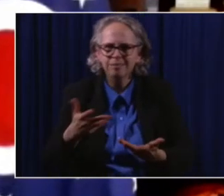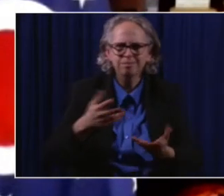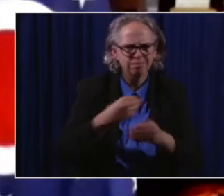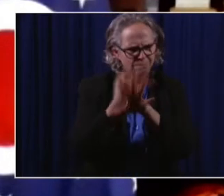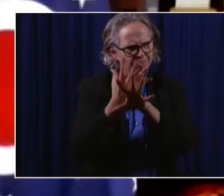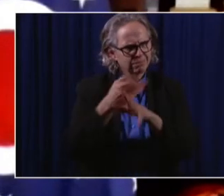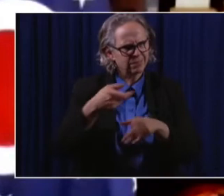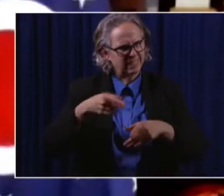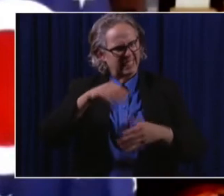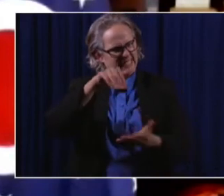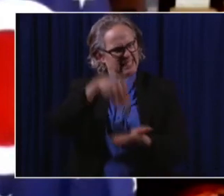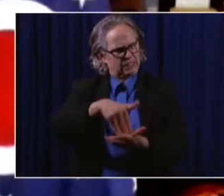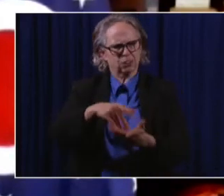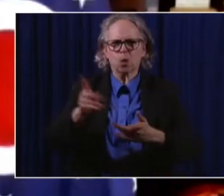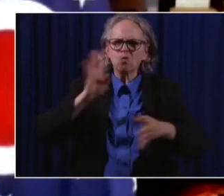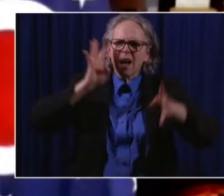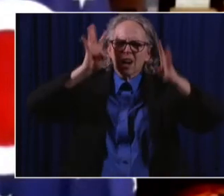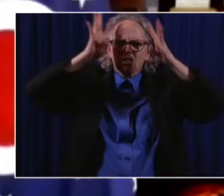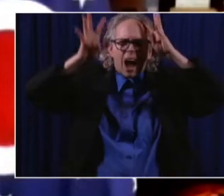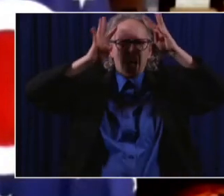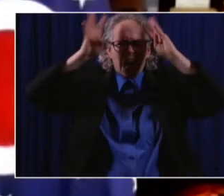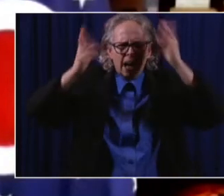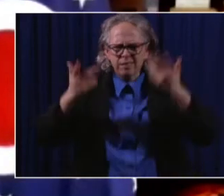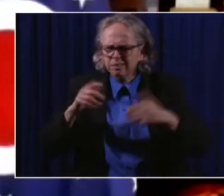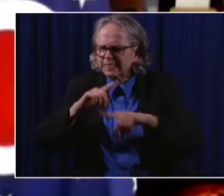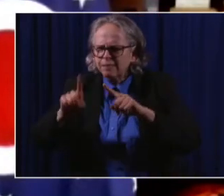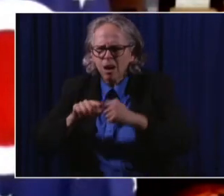being served, that moms and dads could go to work,